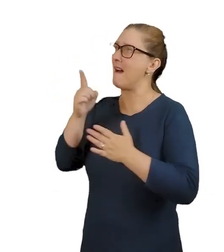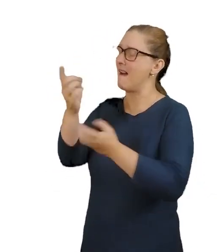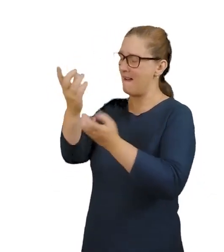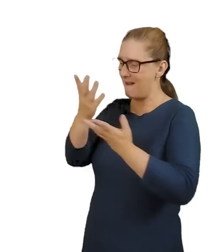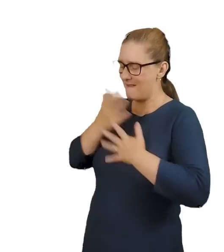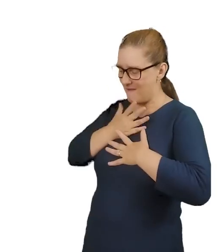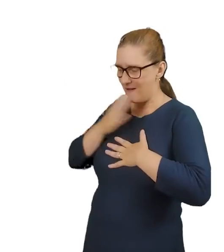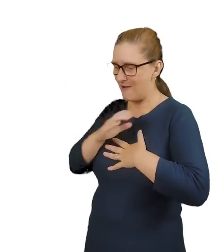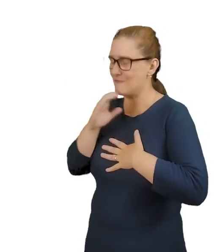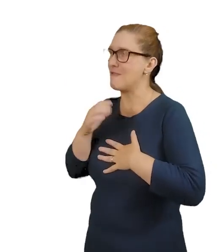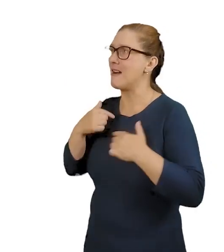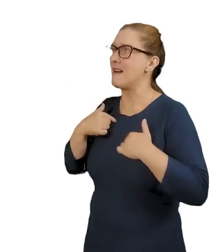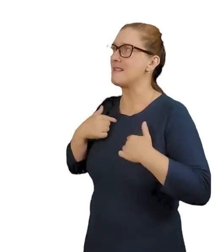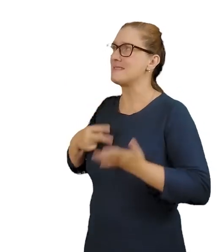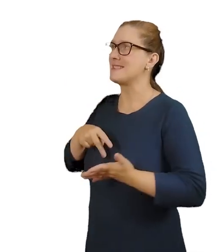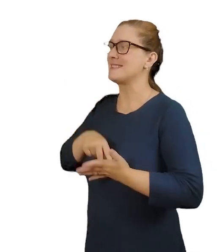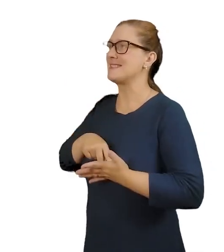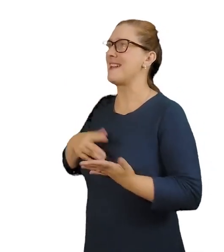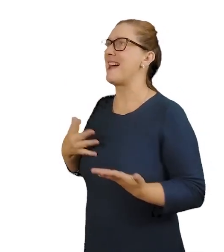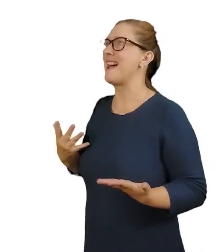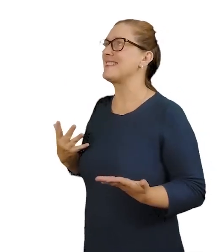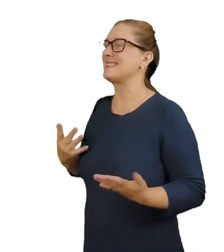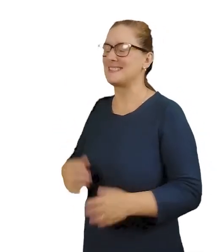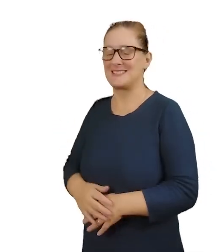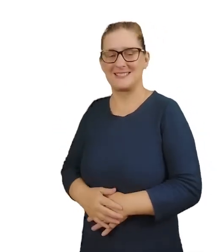in the love of Christ I